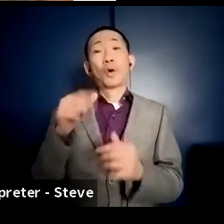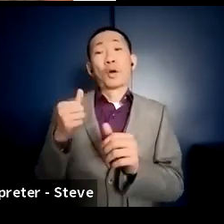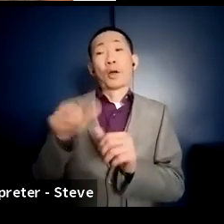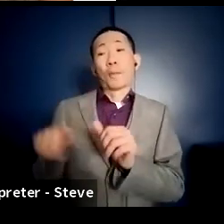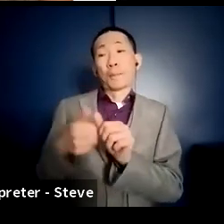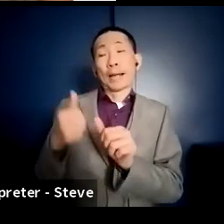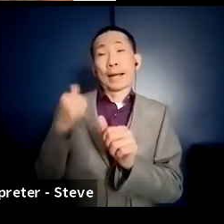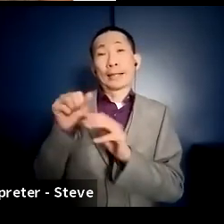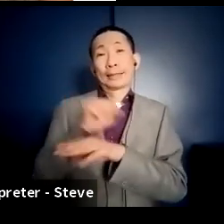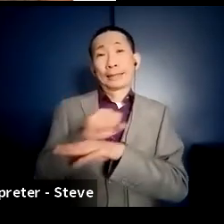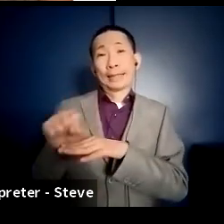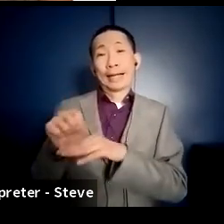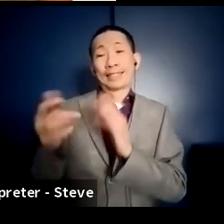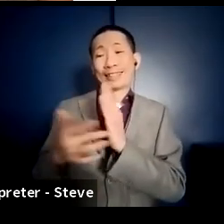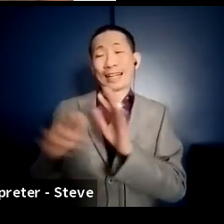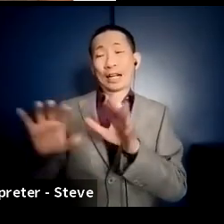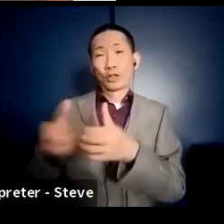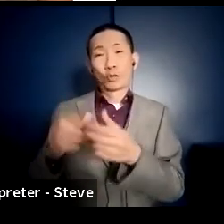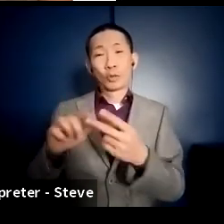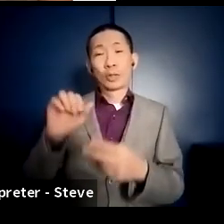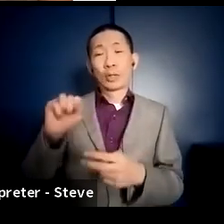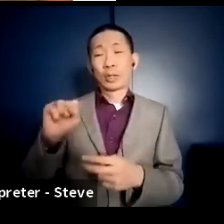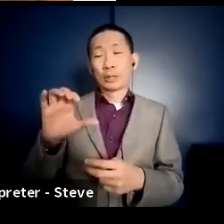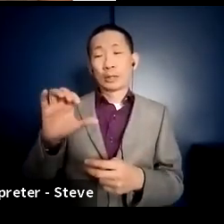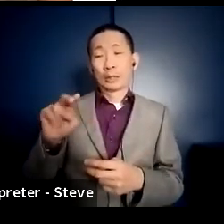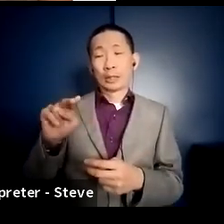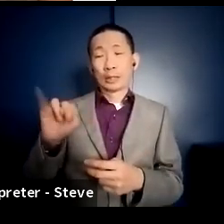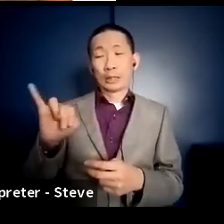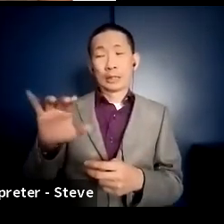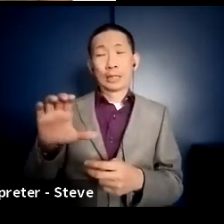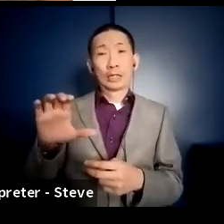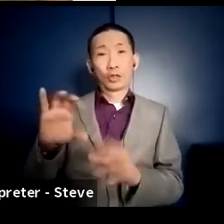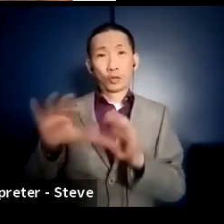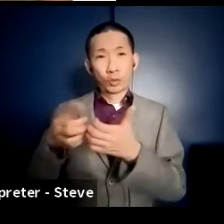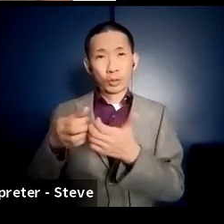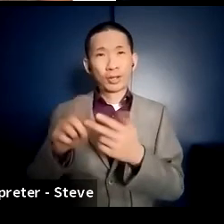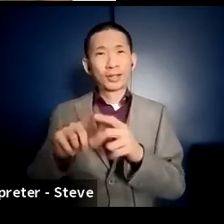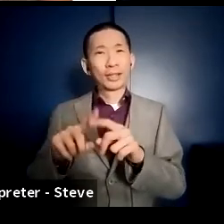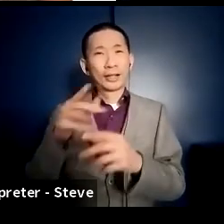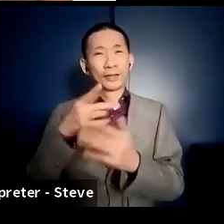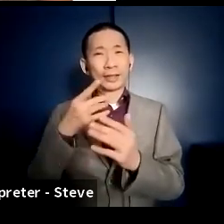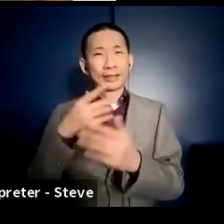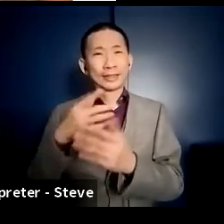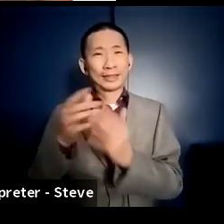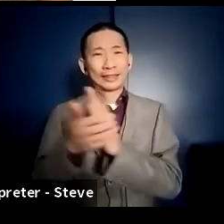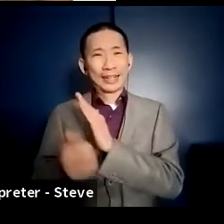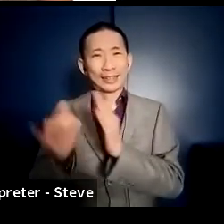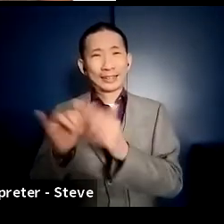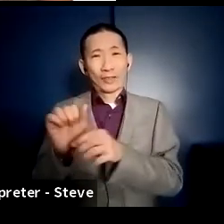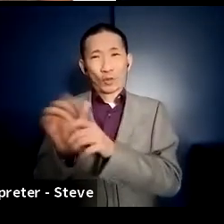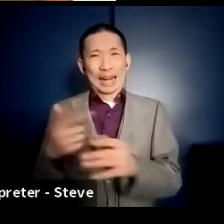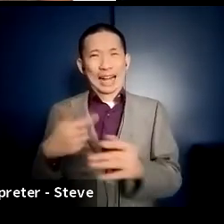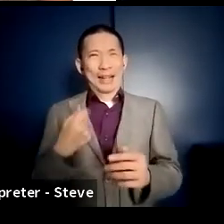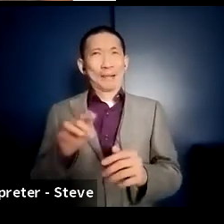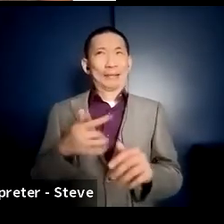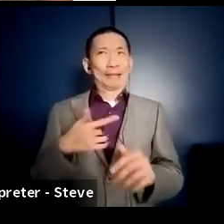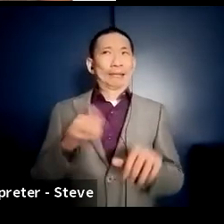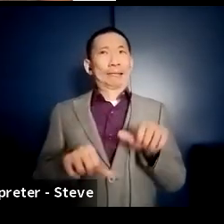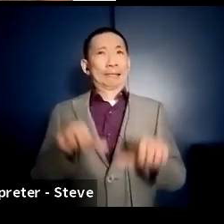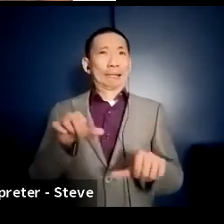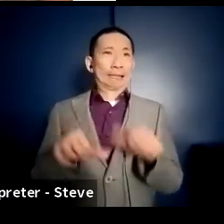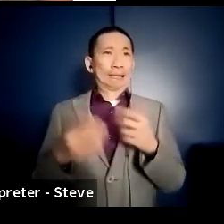tech crew and scenic crew and kinds of skilled workers that I'm a little bit like, hello, if